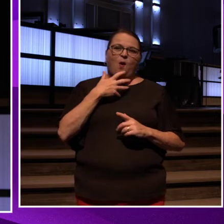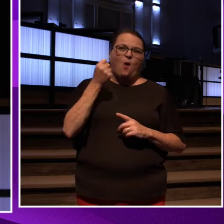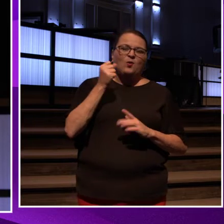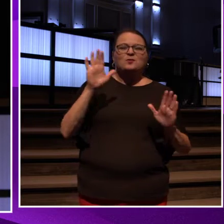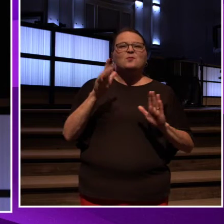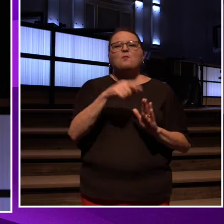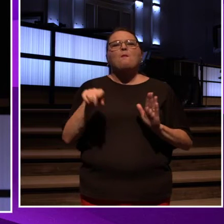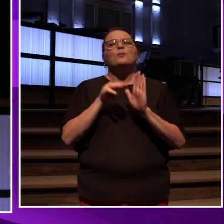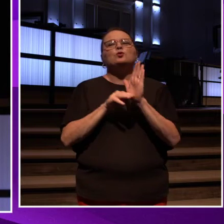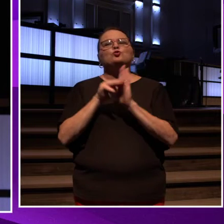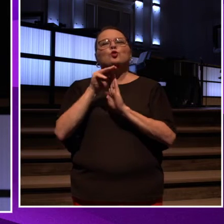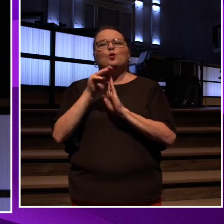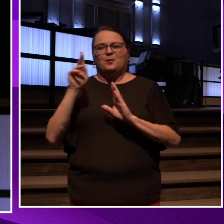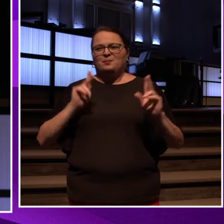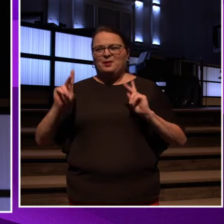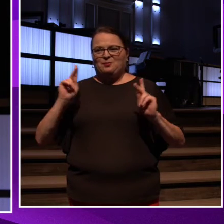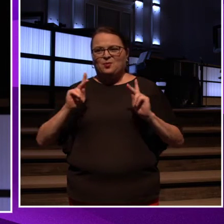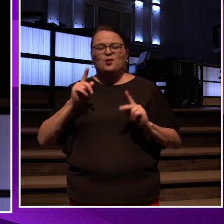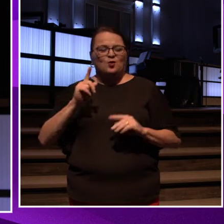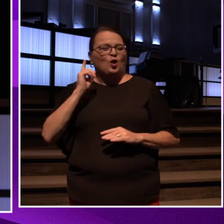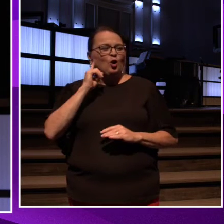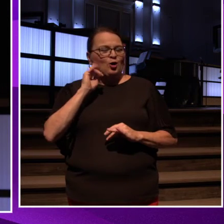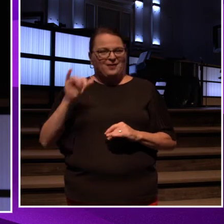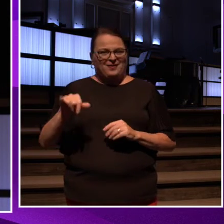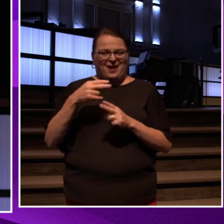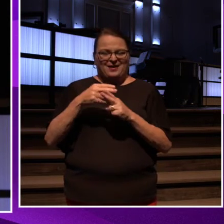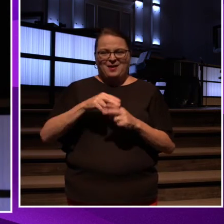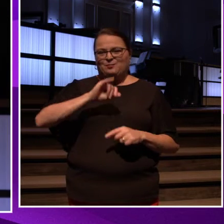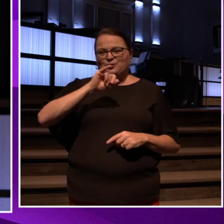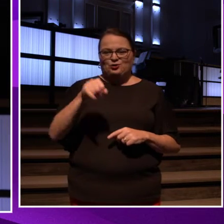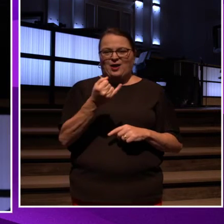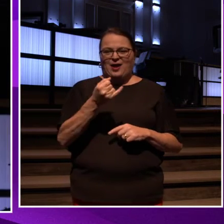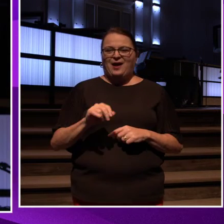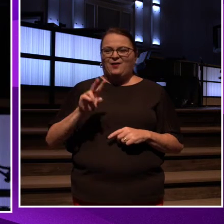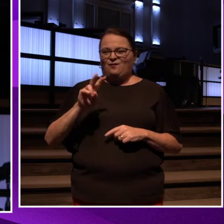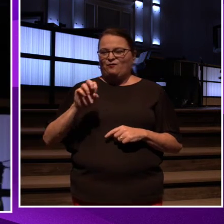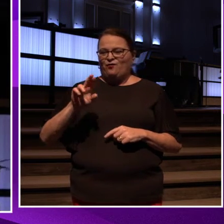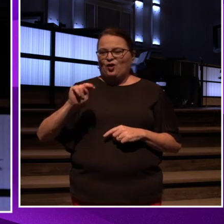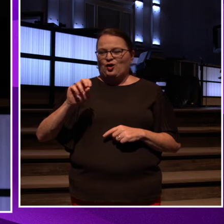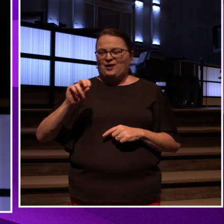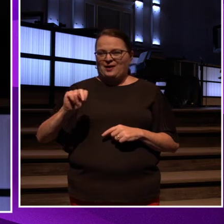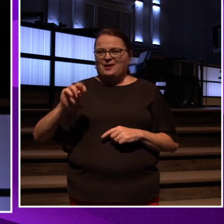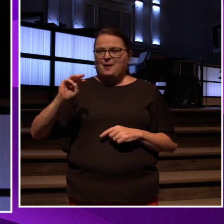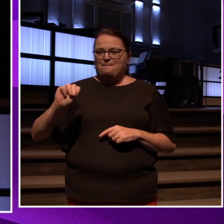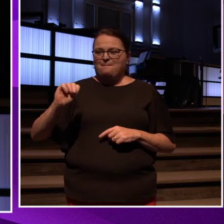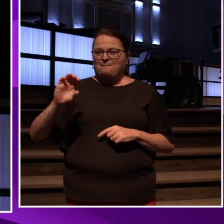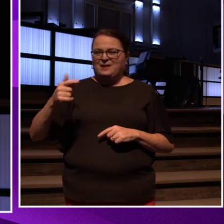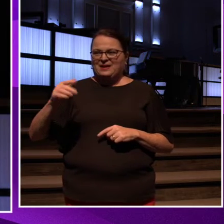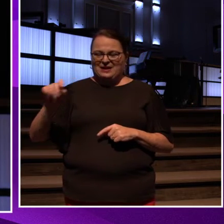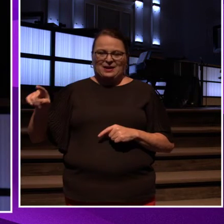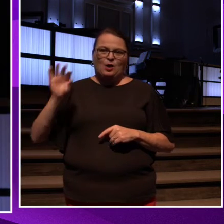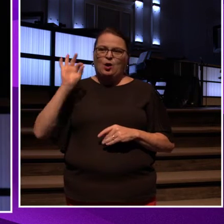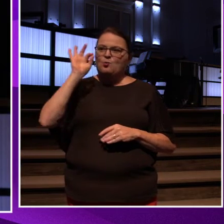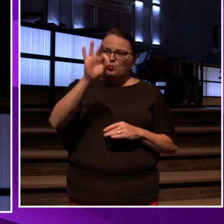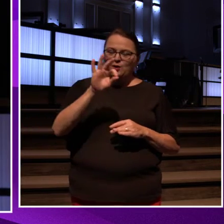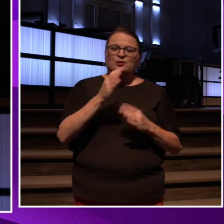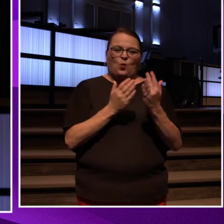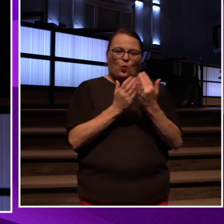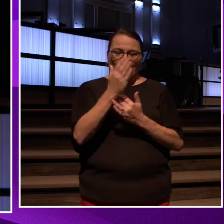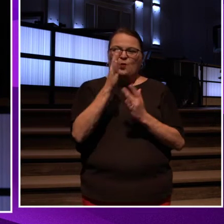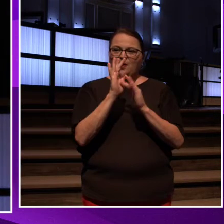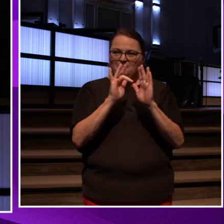say. You've heard of J. Vernon McGee. And he preached through the Bible his entire life out in California,